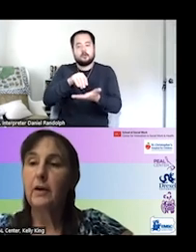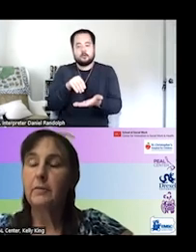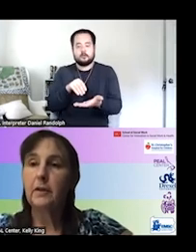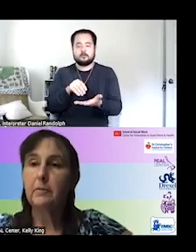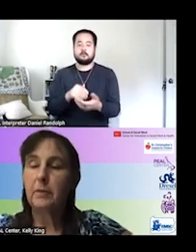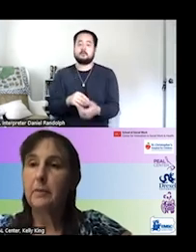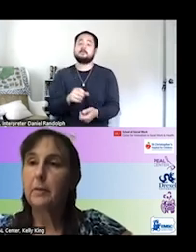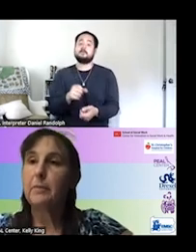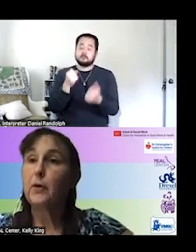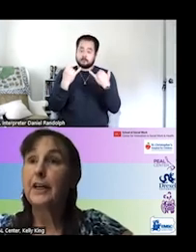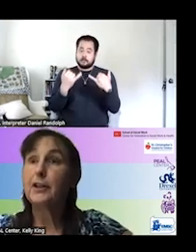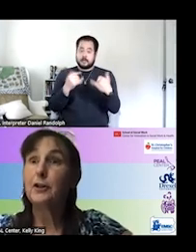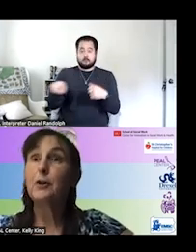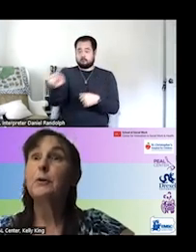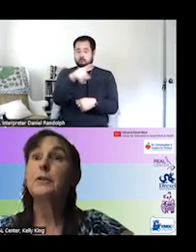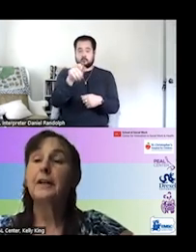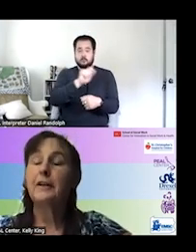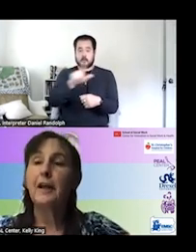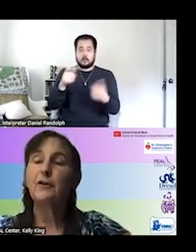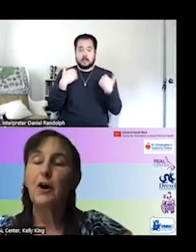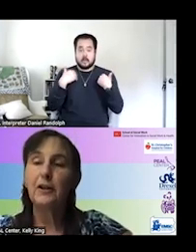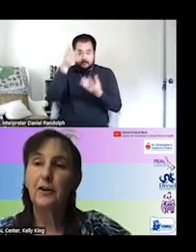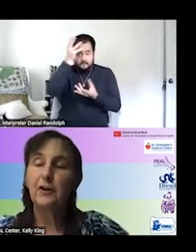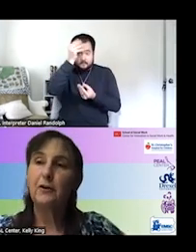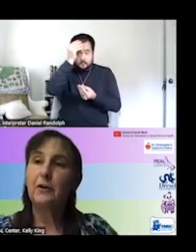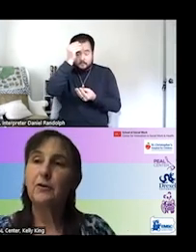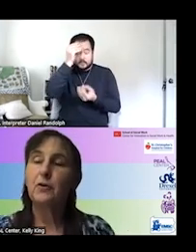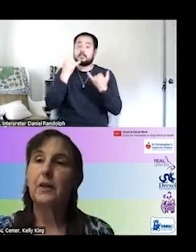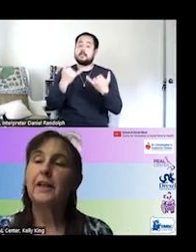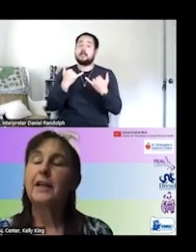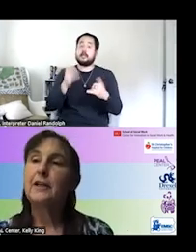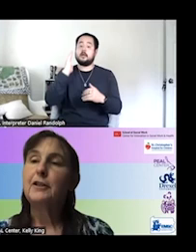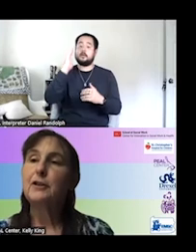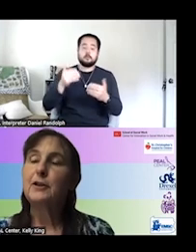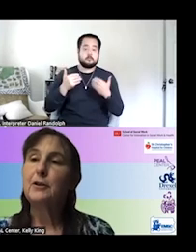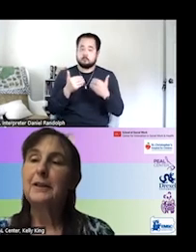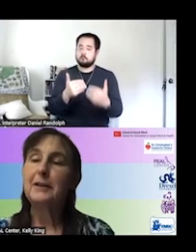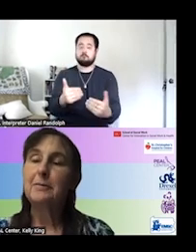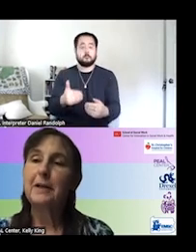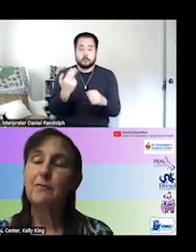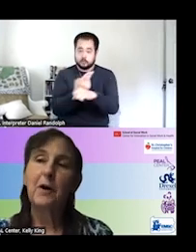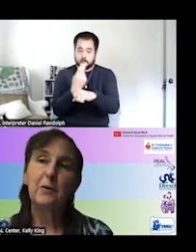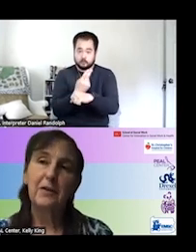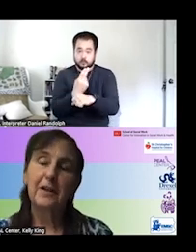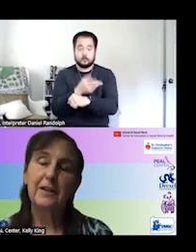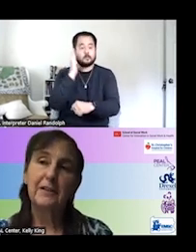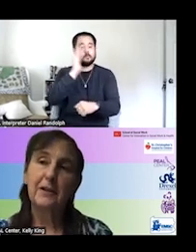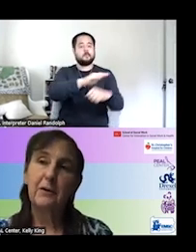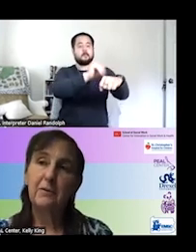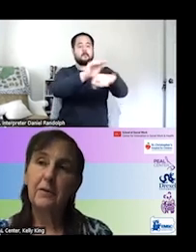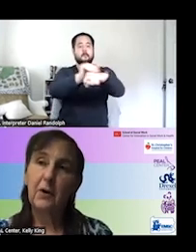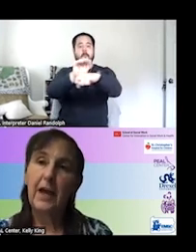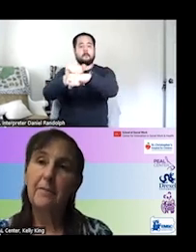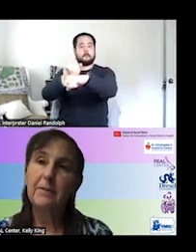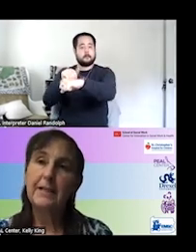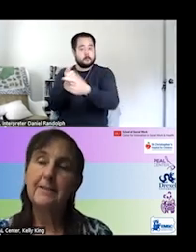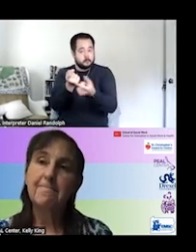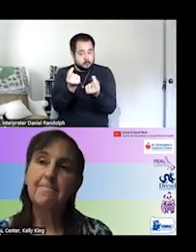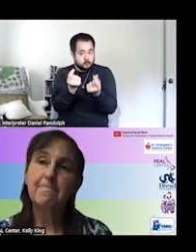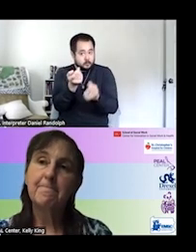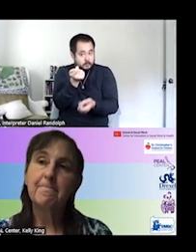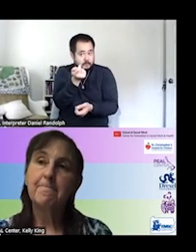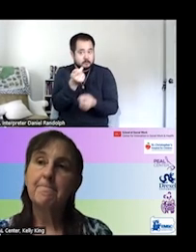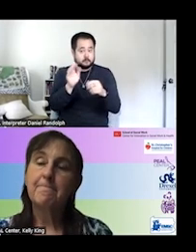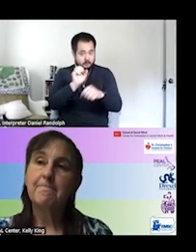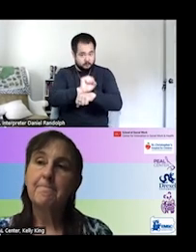to be putting it to use and calling on you here shortly to do a little bit of work with us.